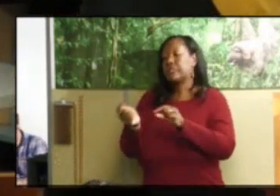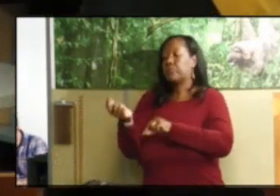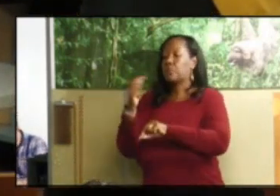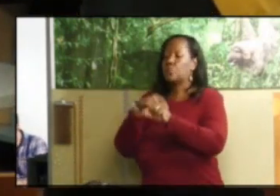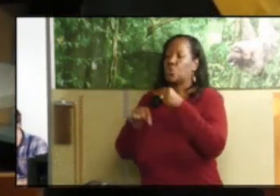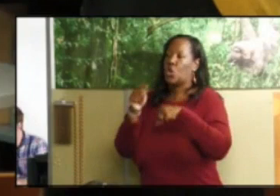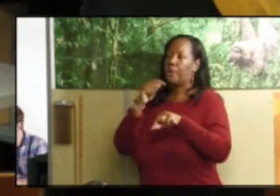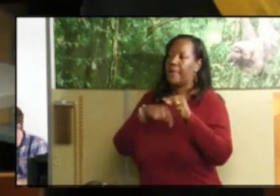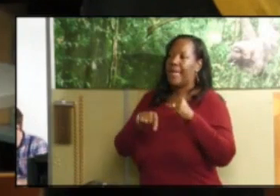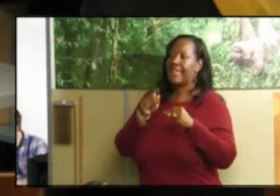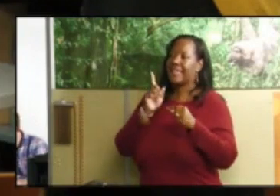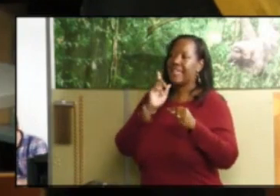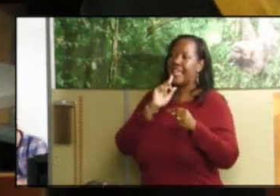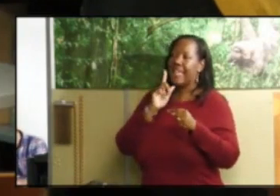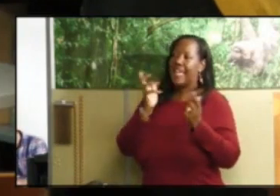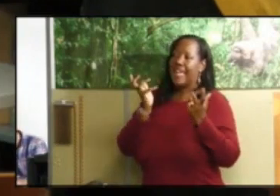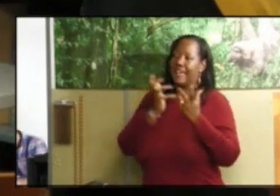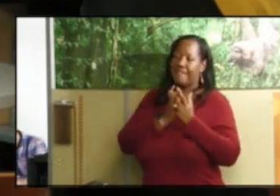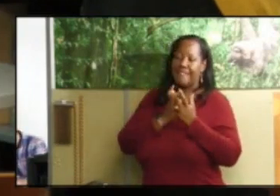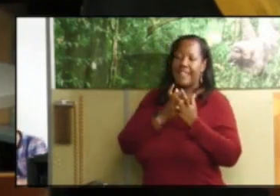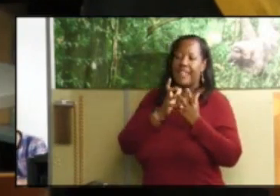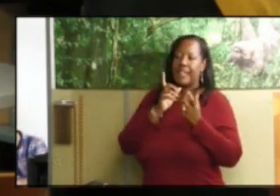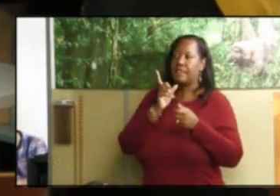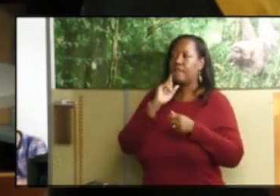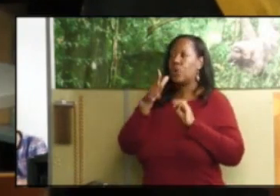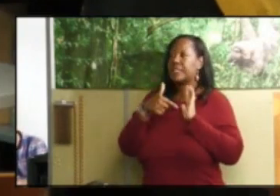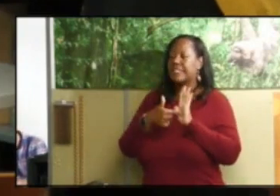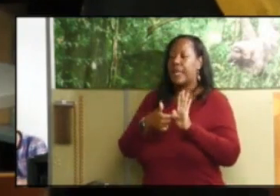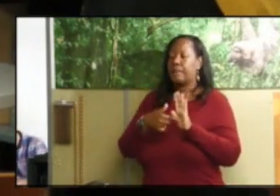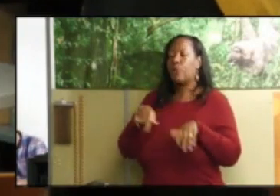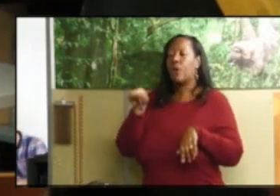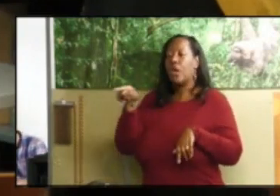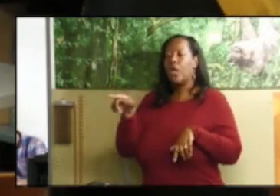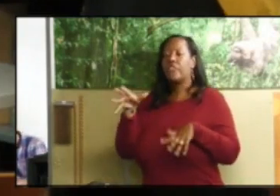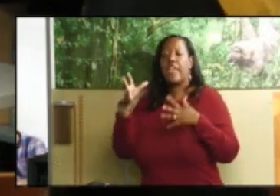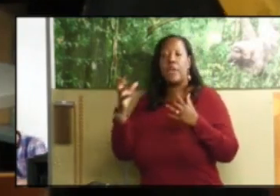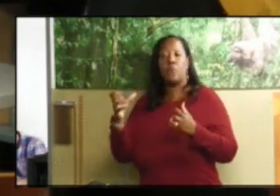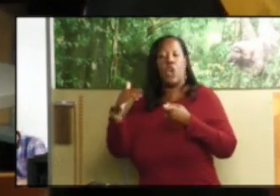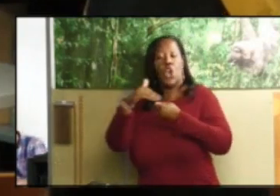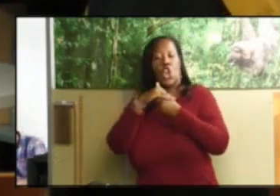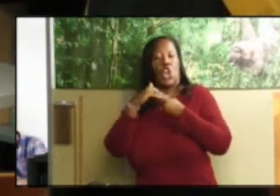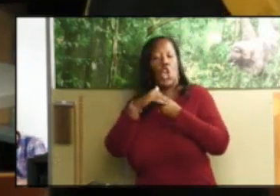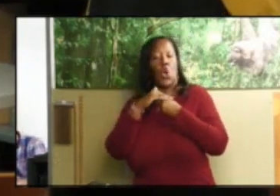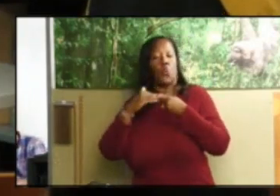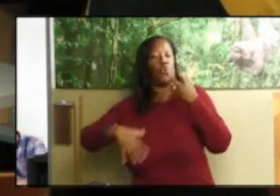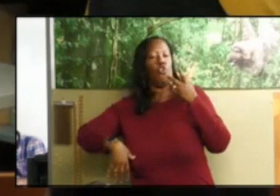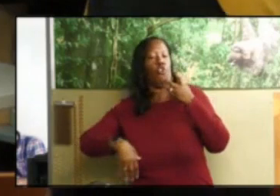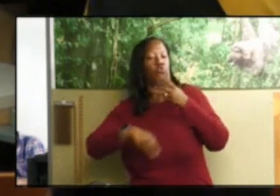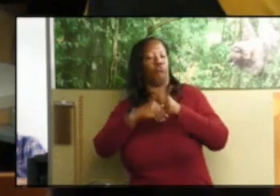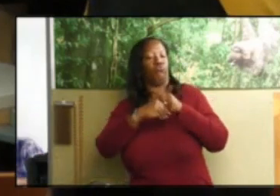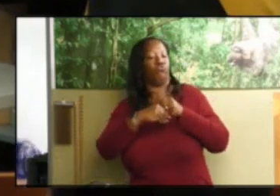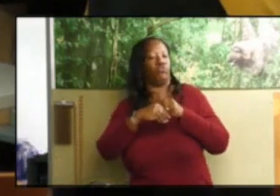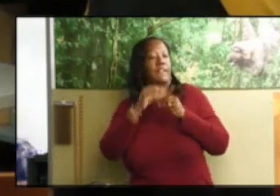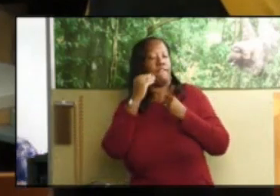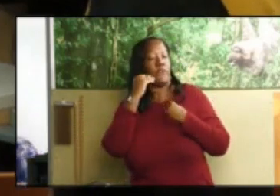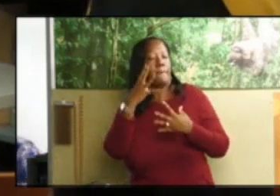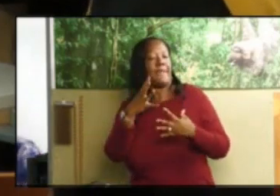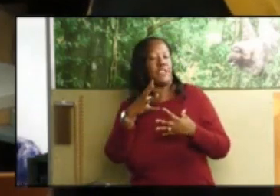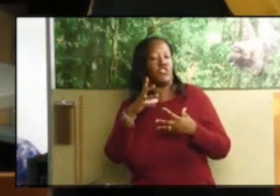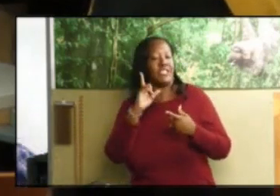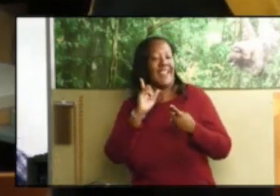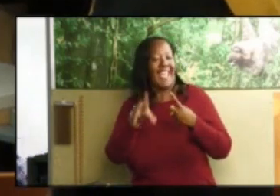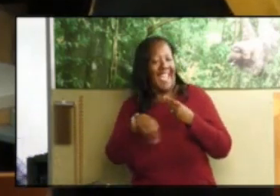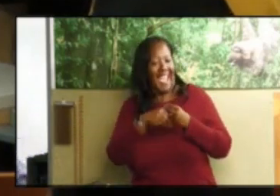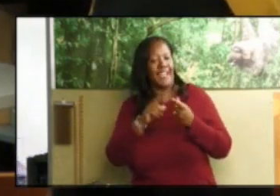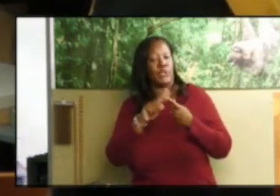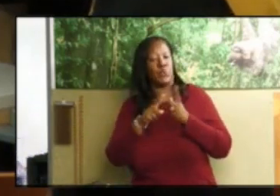based on the locality where it's going? For example, they want to put a local content into the design, or if they